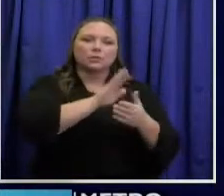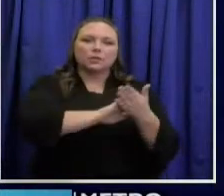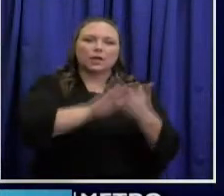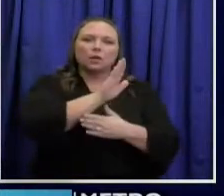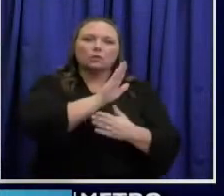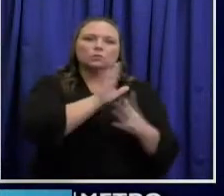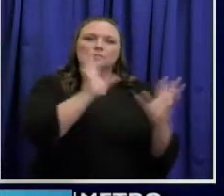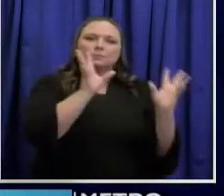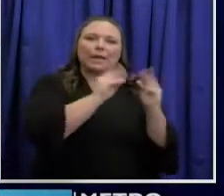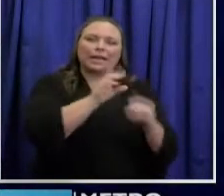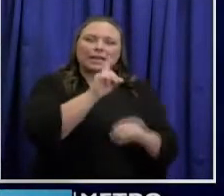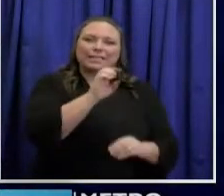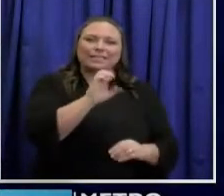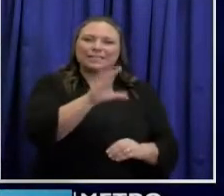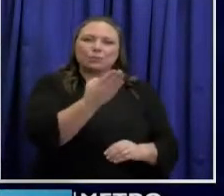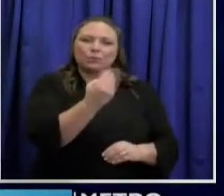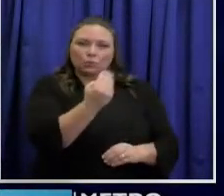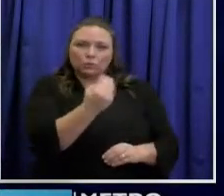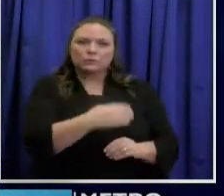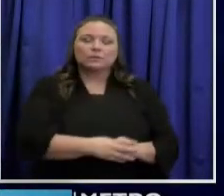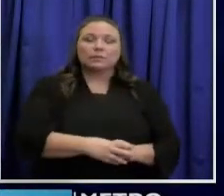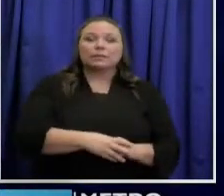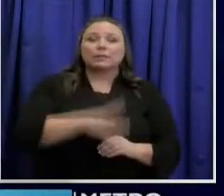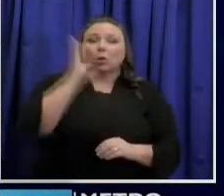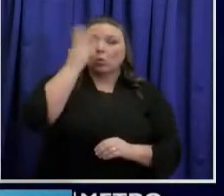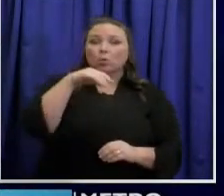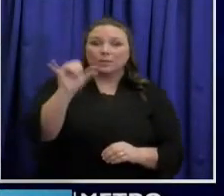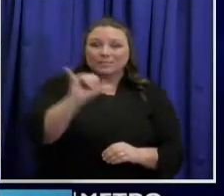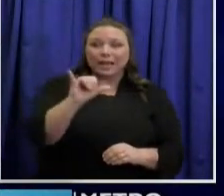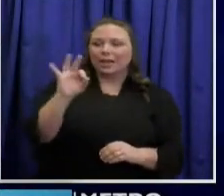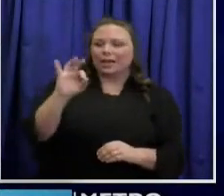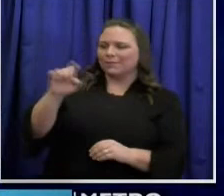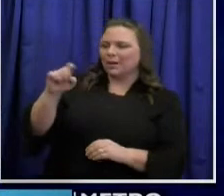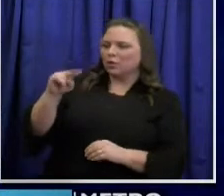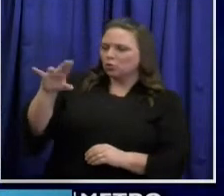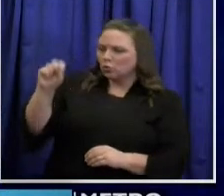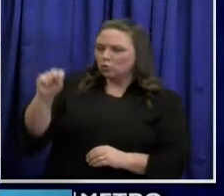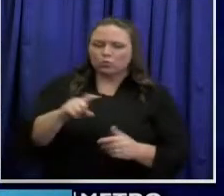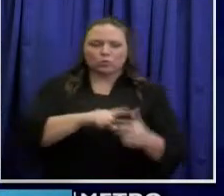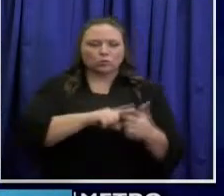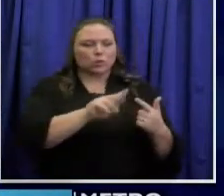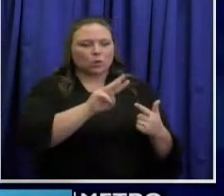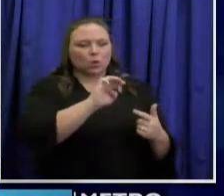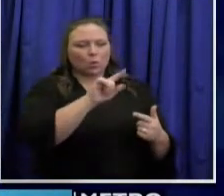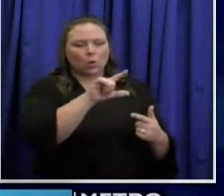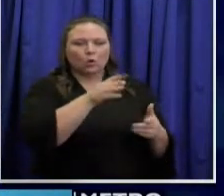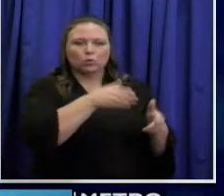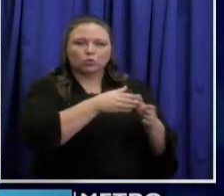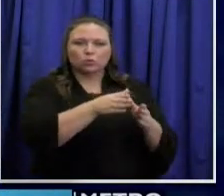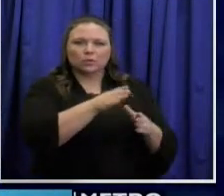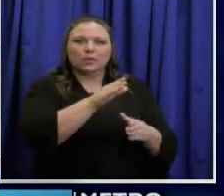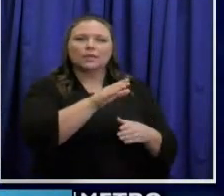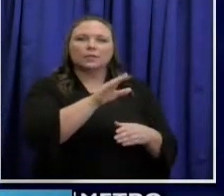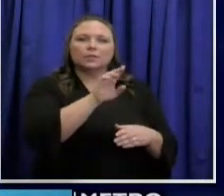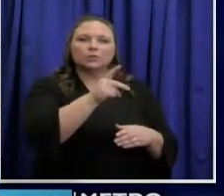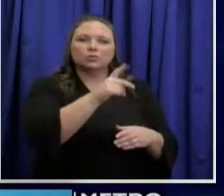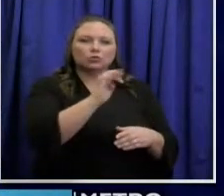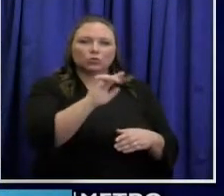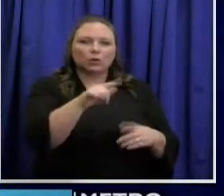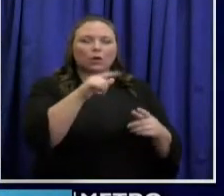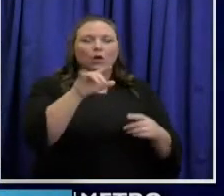14th, and it looks like, even according to Fox News and the Wall Street Journal, that Joe Biden has a substantial